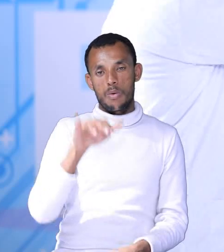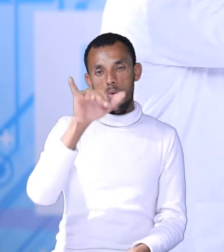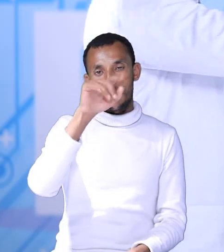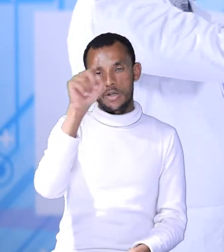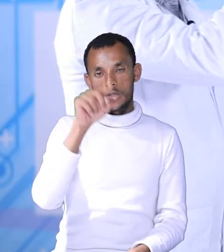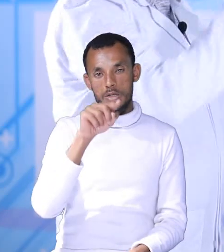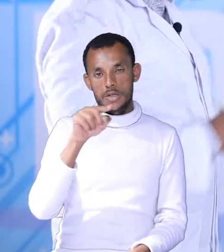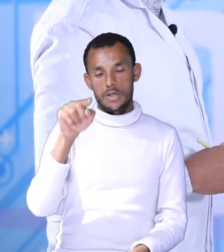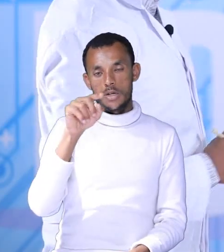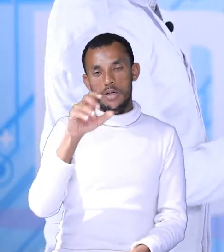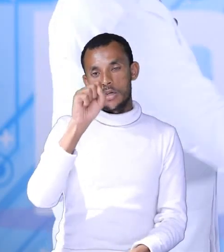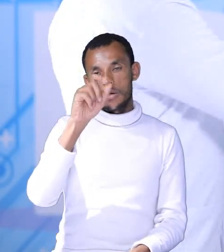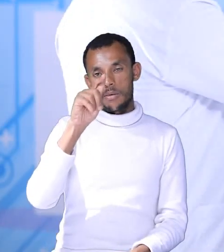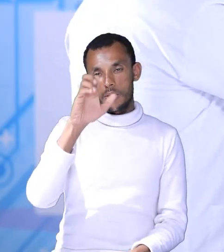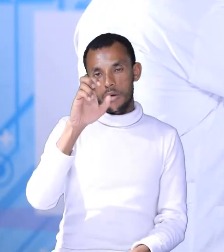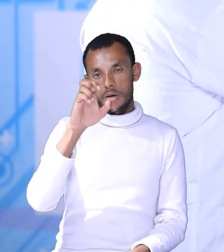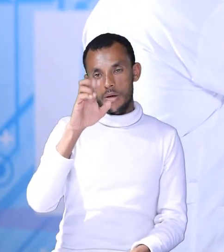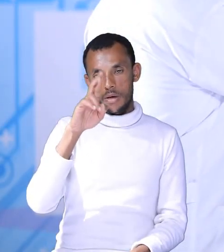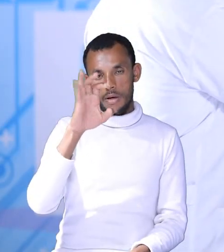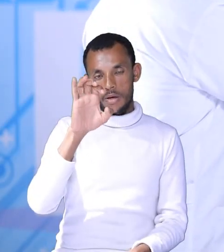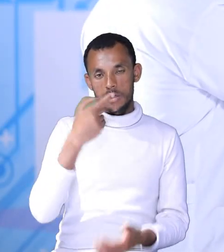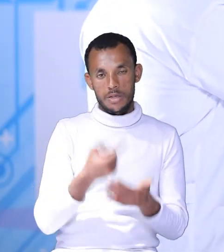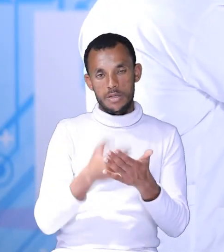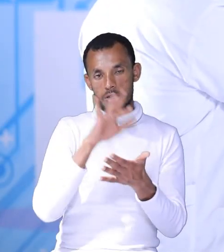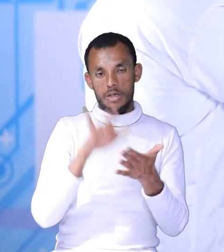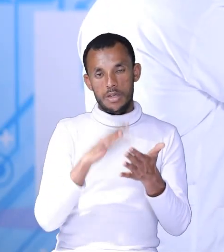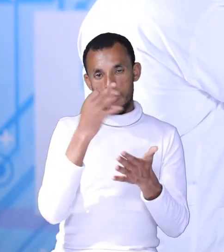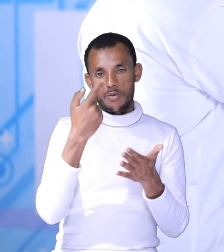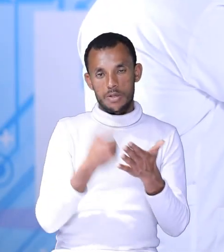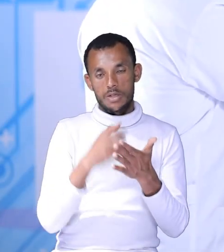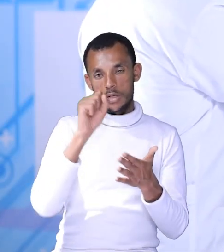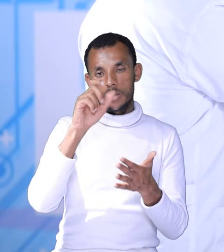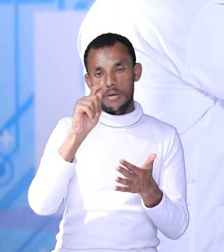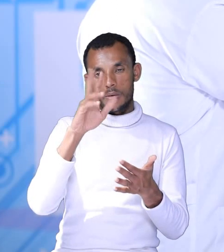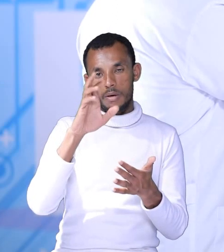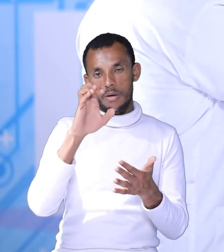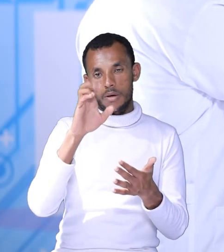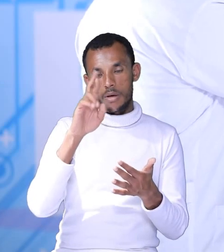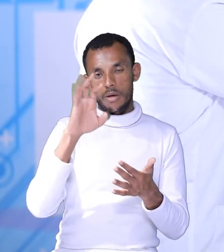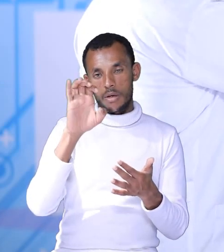z on the sphere. Assume the center of this sphere to be